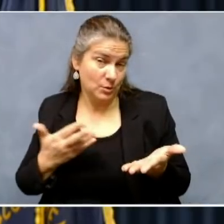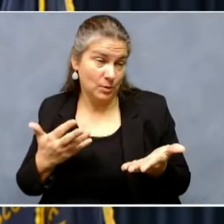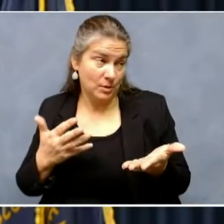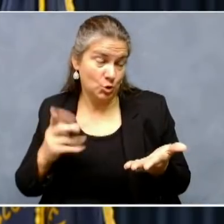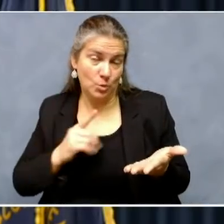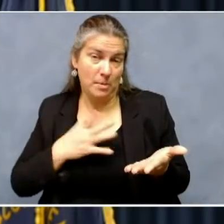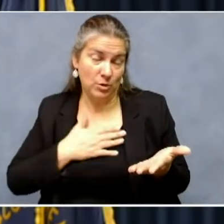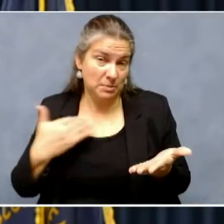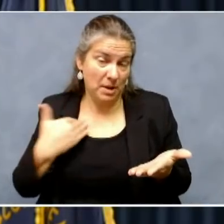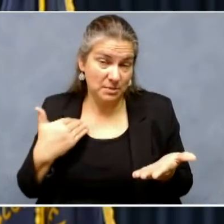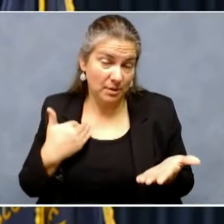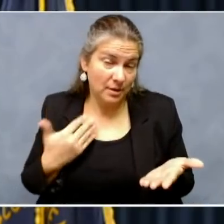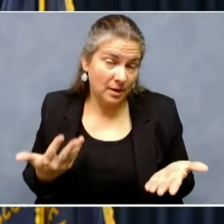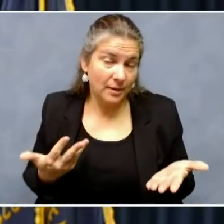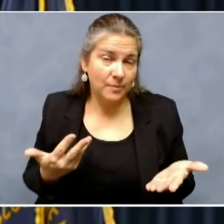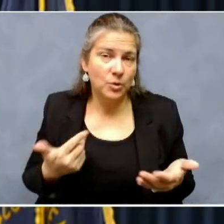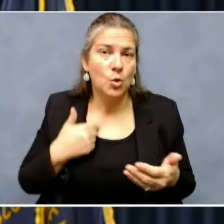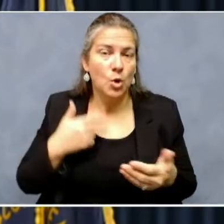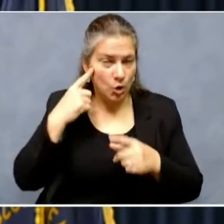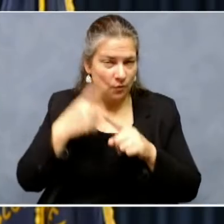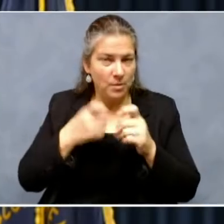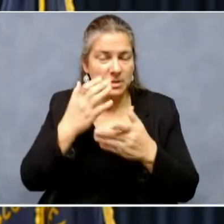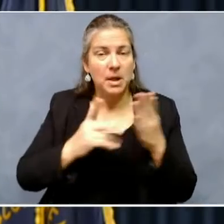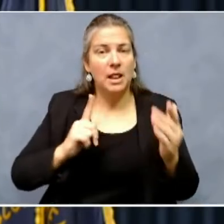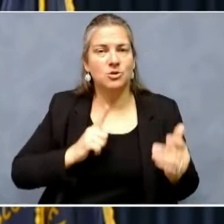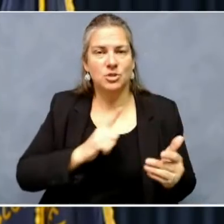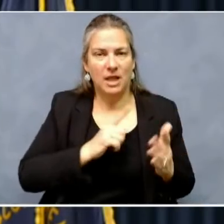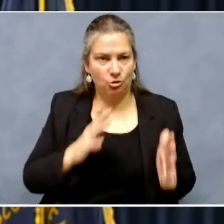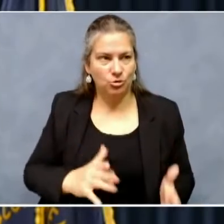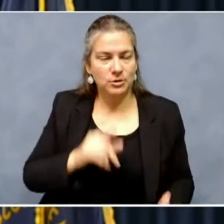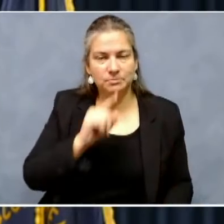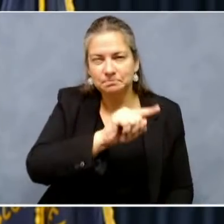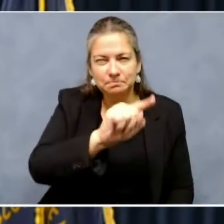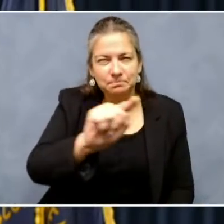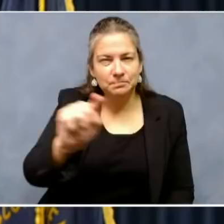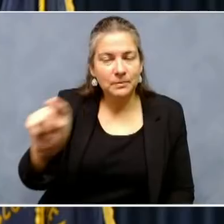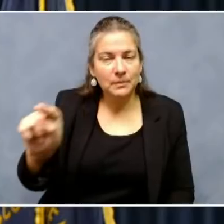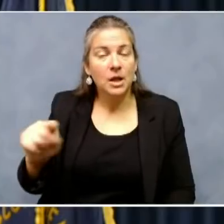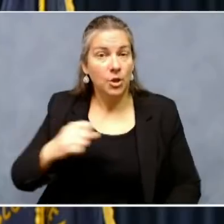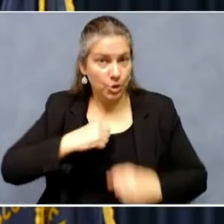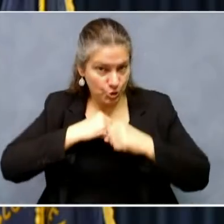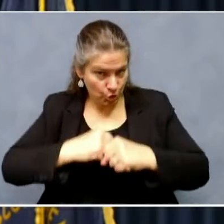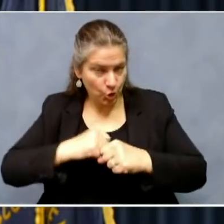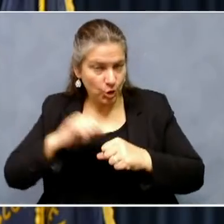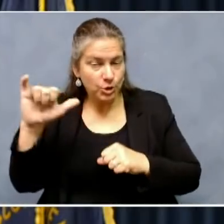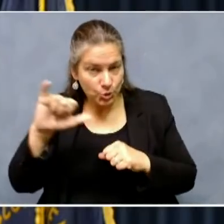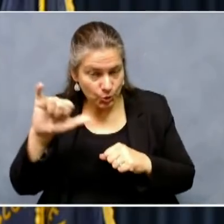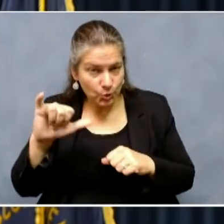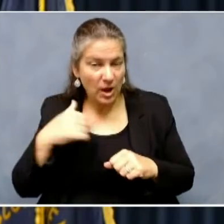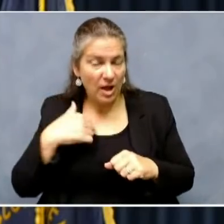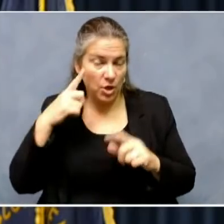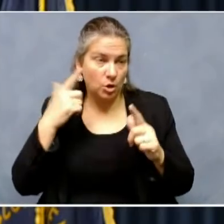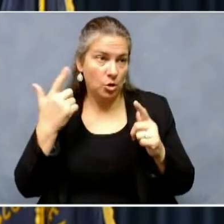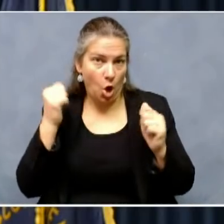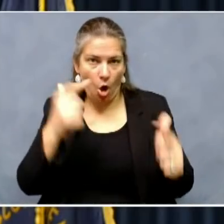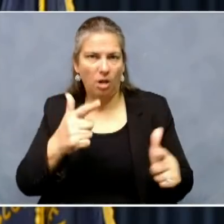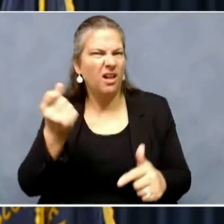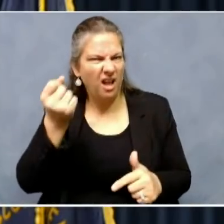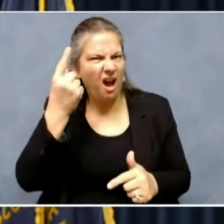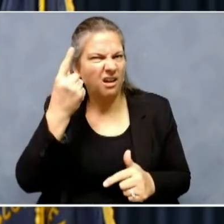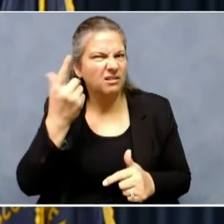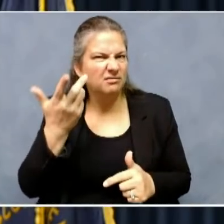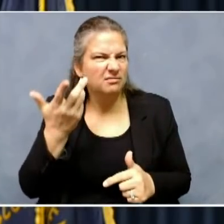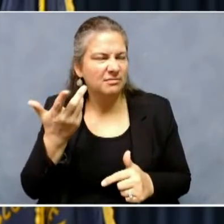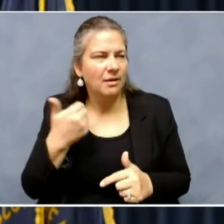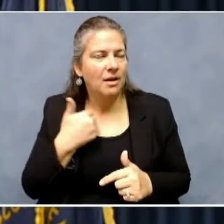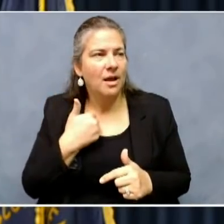few legislators, most, and certainly the security, I think all got it. And I think